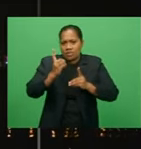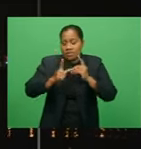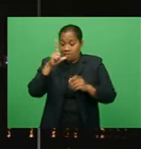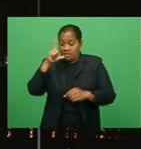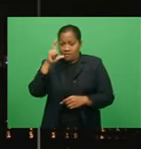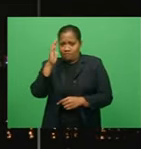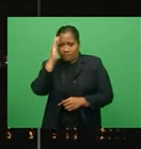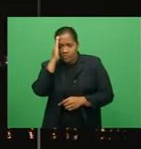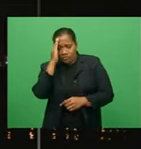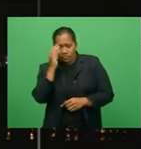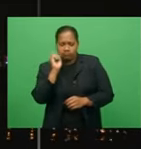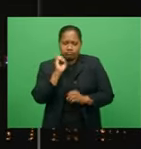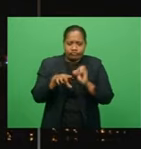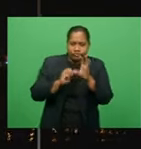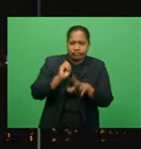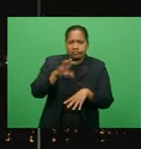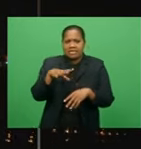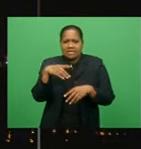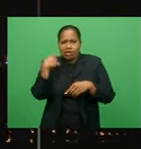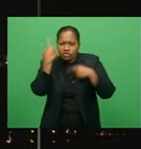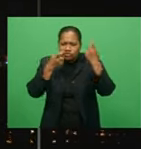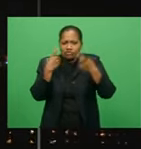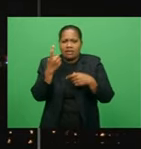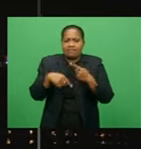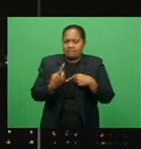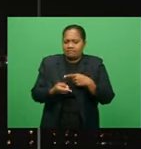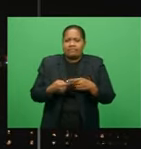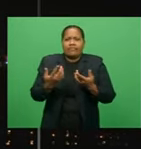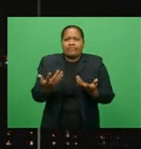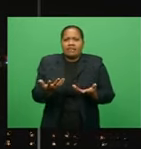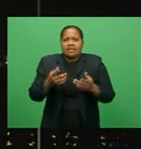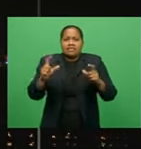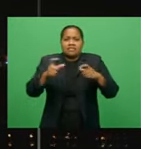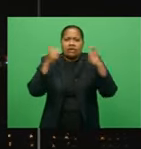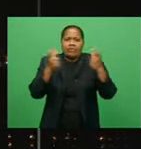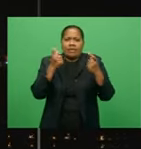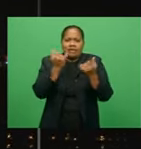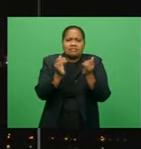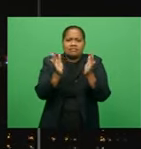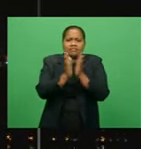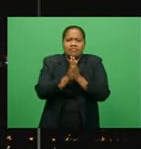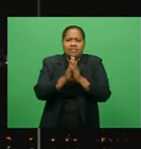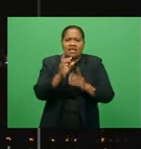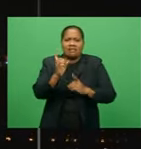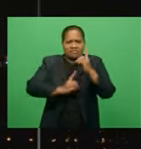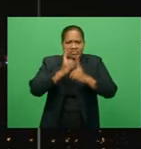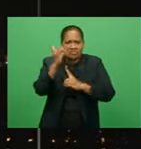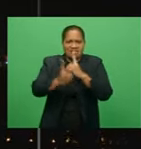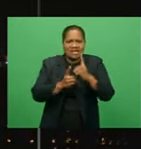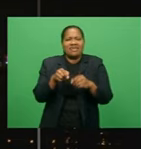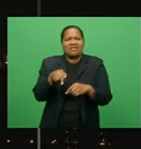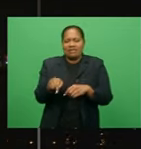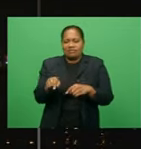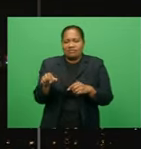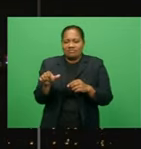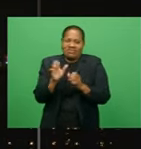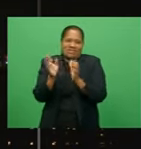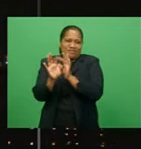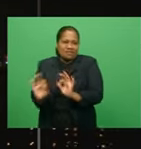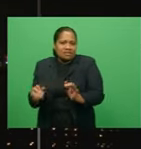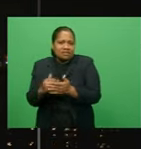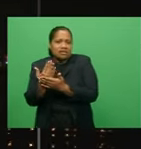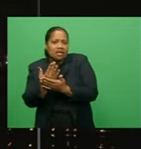concerns about celebrating Diwali on a Sunday and raised concern about maintaining the peace on the day. In a now-deleted post, she